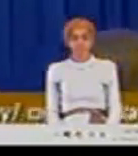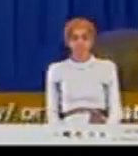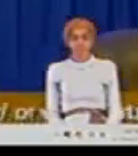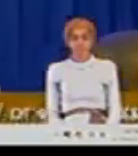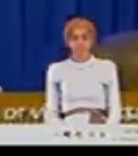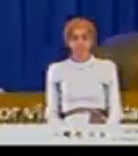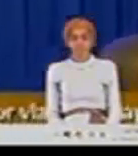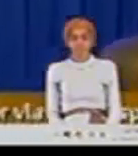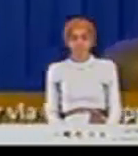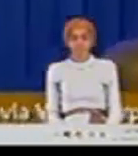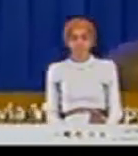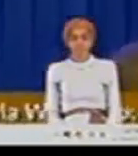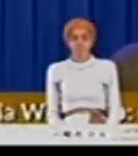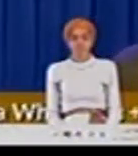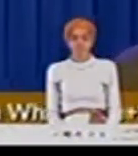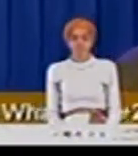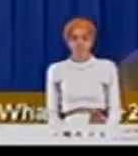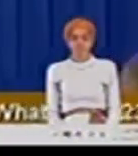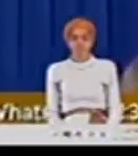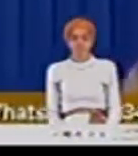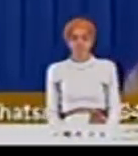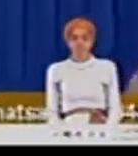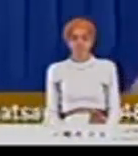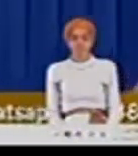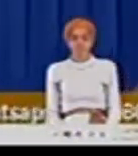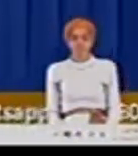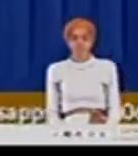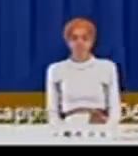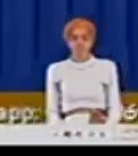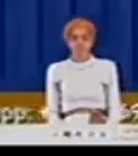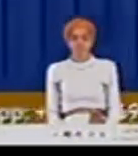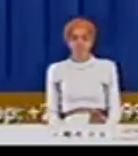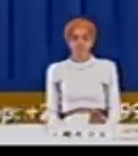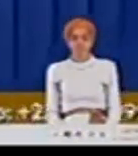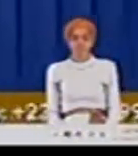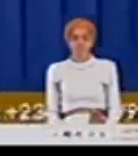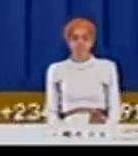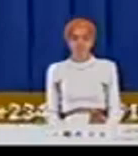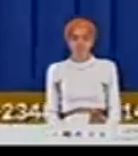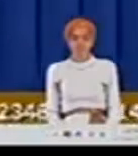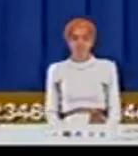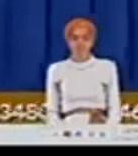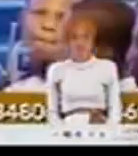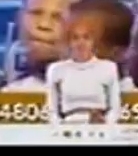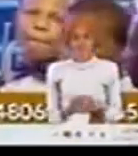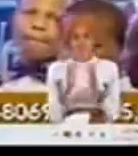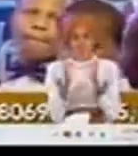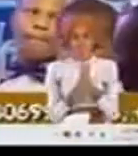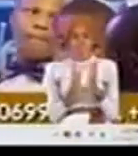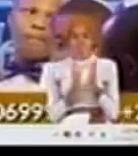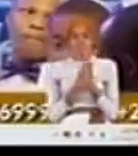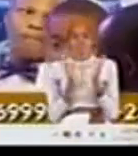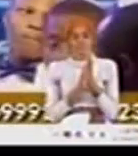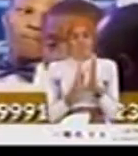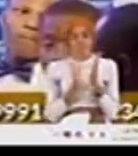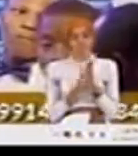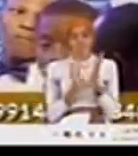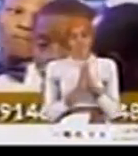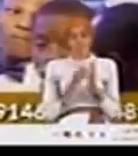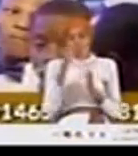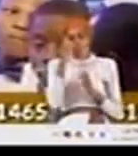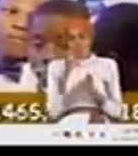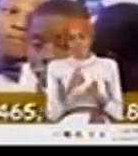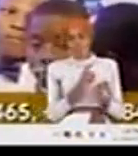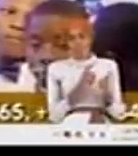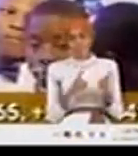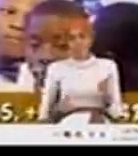ya dalili na samu tafiya babu sanda. Jam your hands together for the Lord. The young